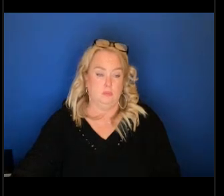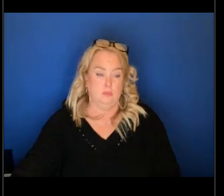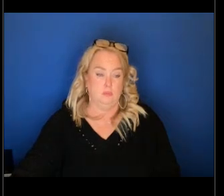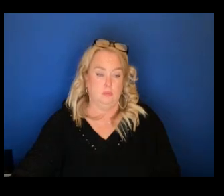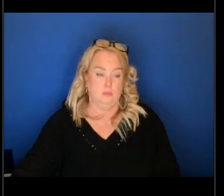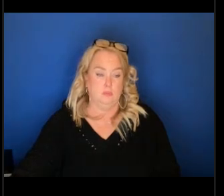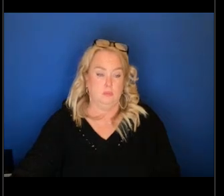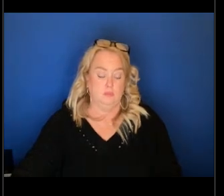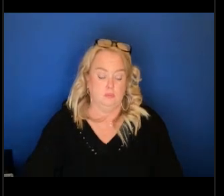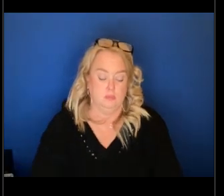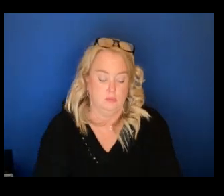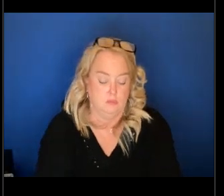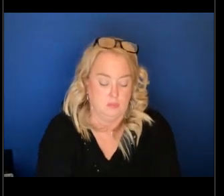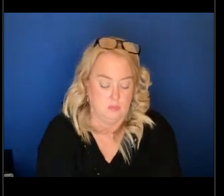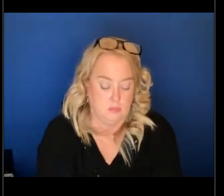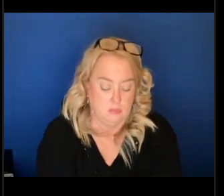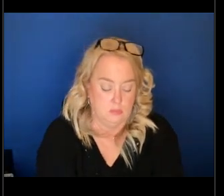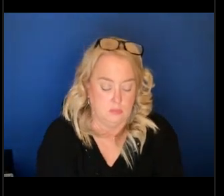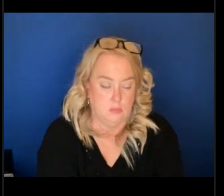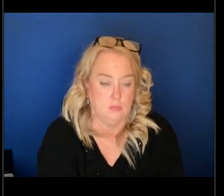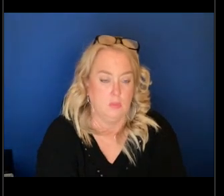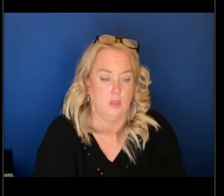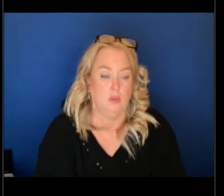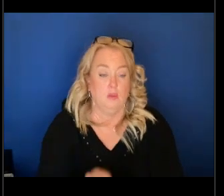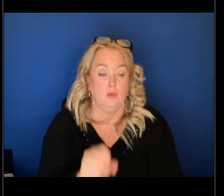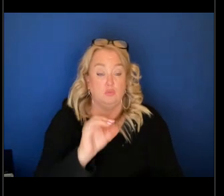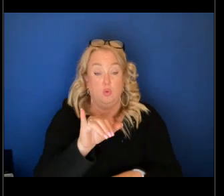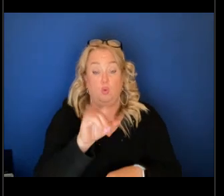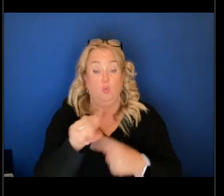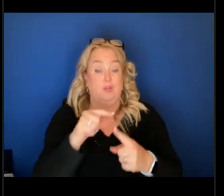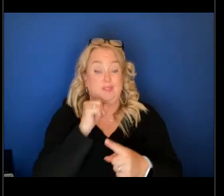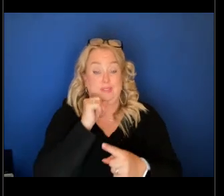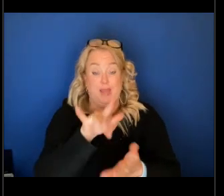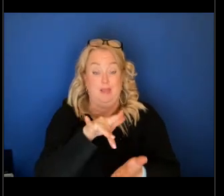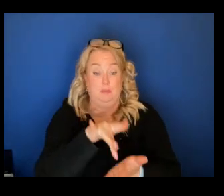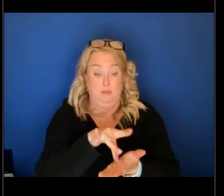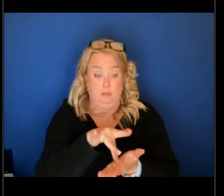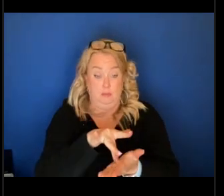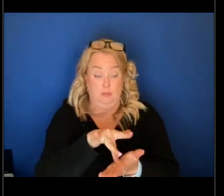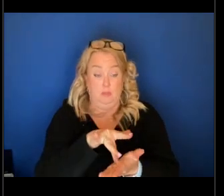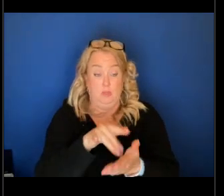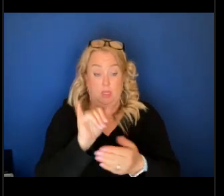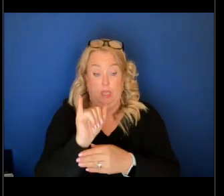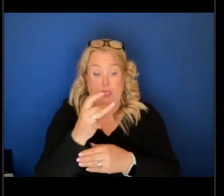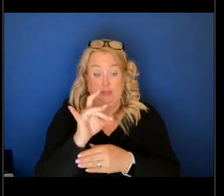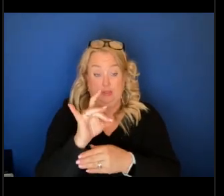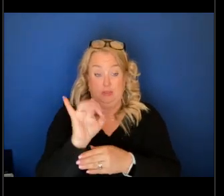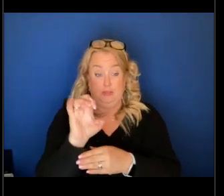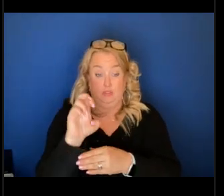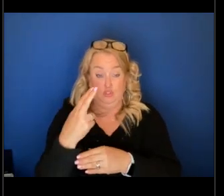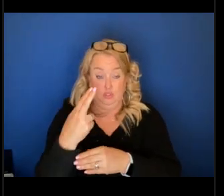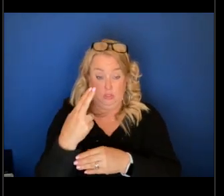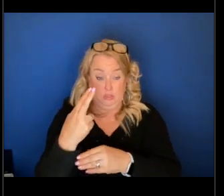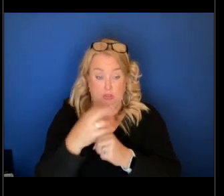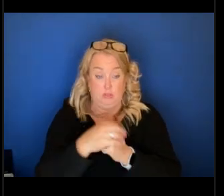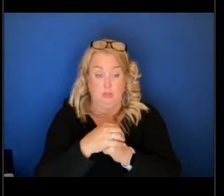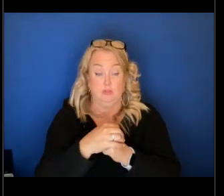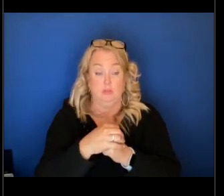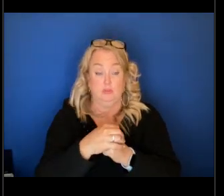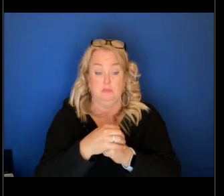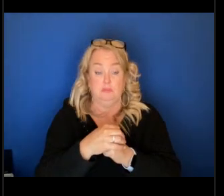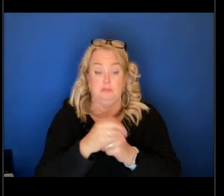toilet is not installed with its center line at 18 inches, there's